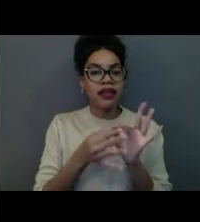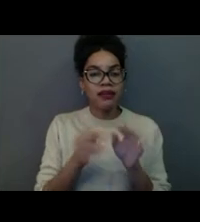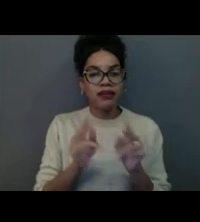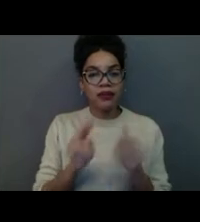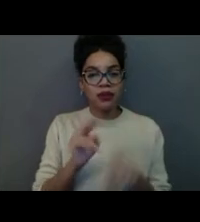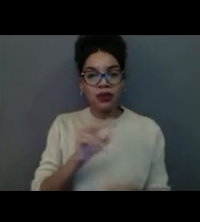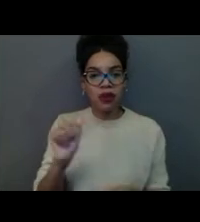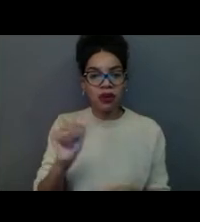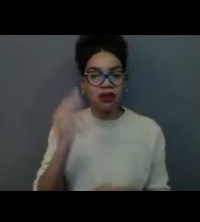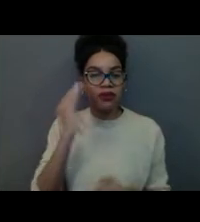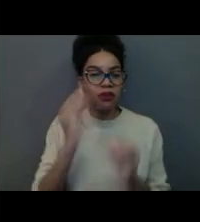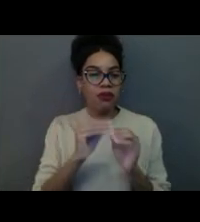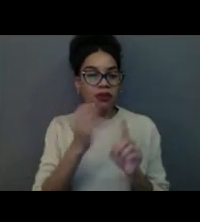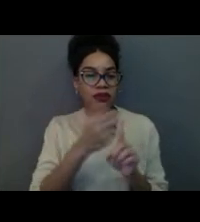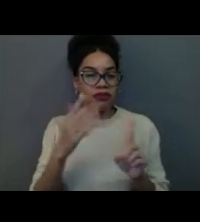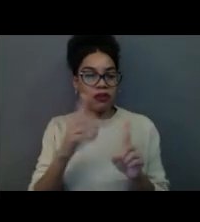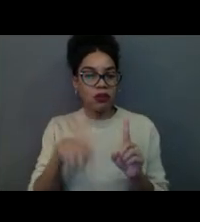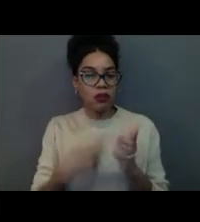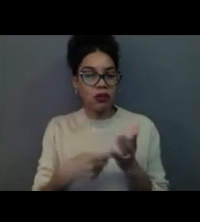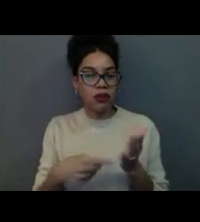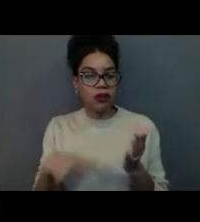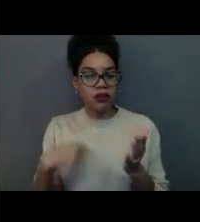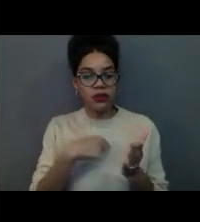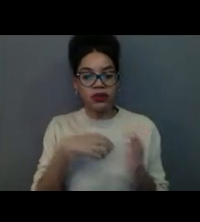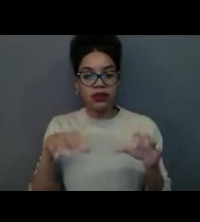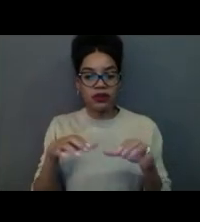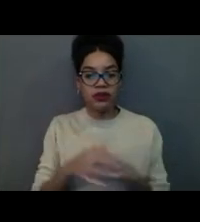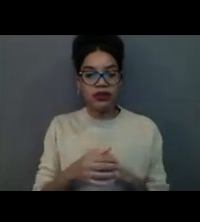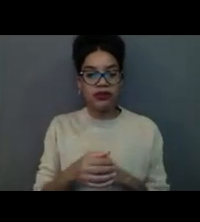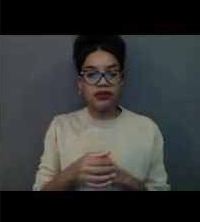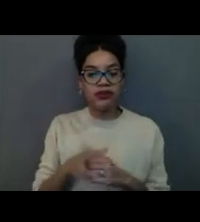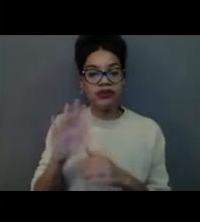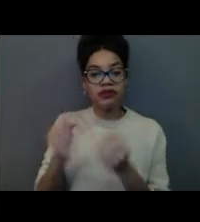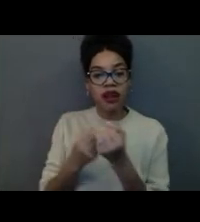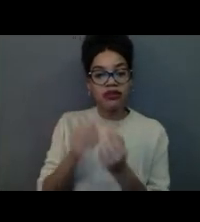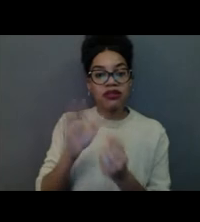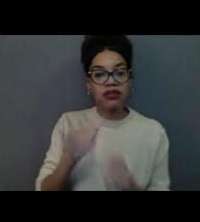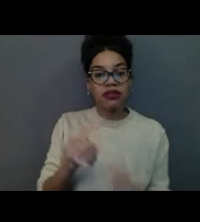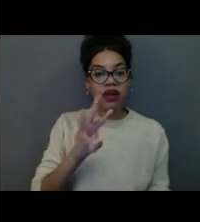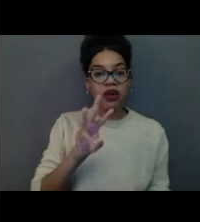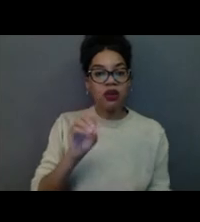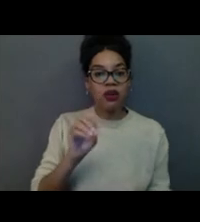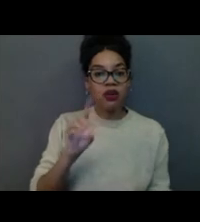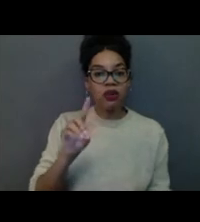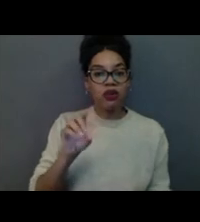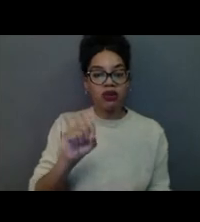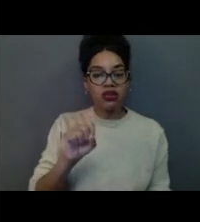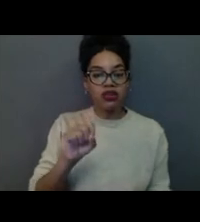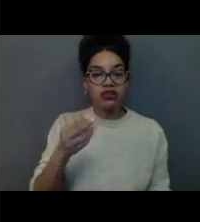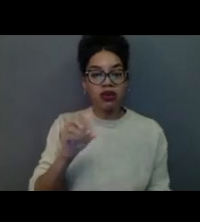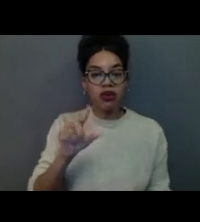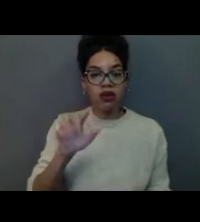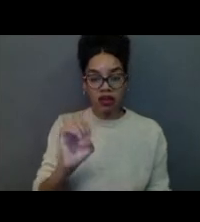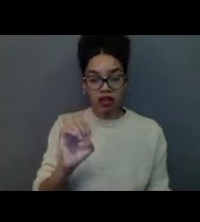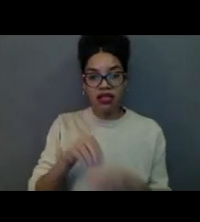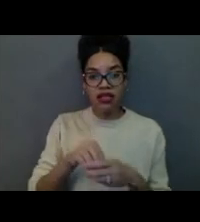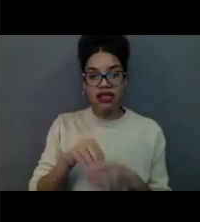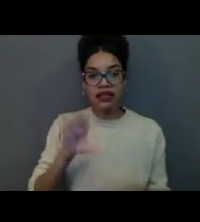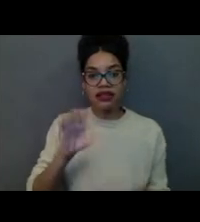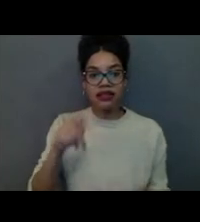work, which is located at the Woods Hole Oceanographic Institution here on Cape Cod in Massachusetts. Now, this series